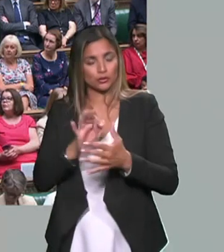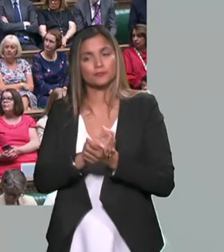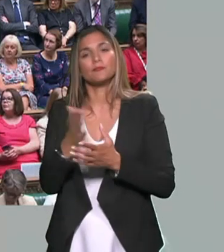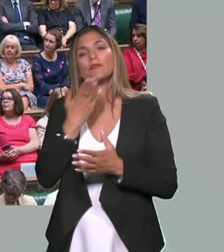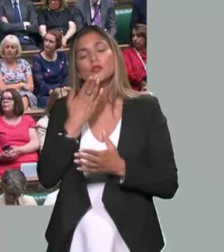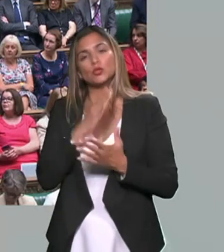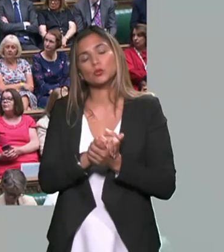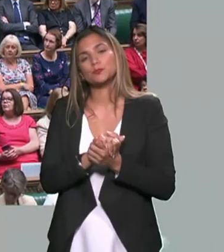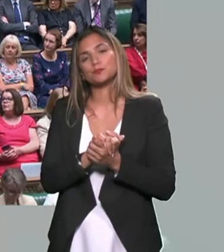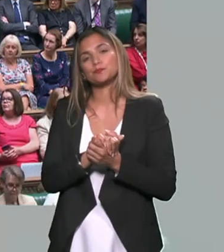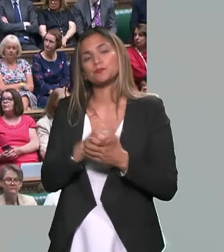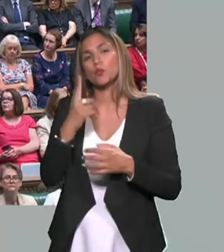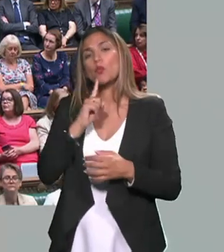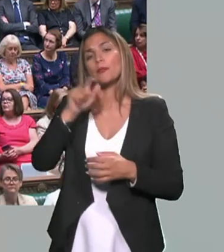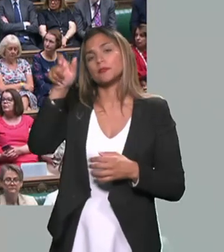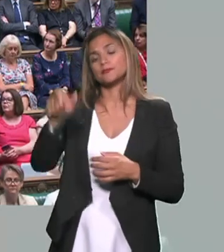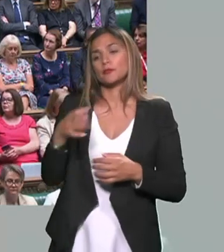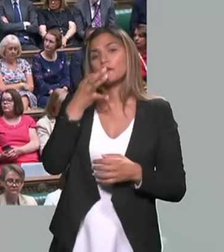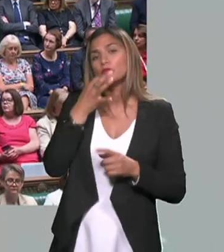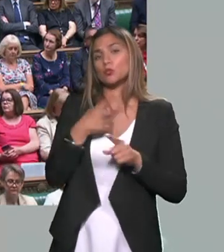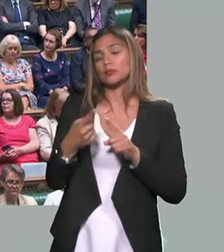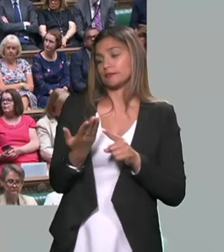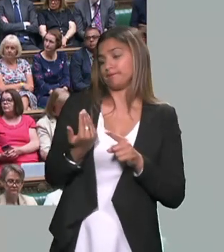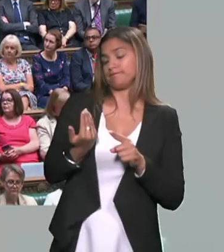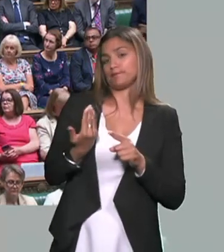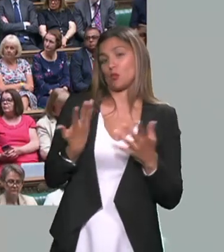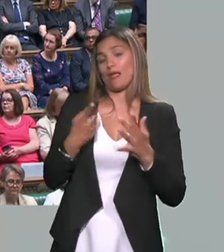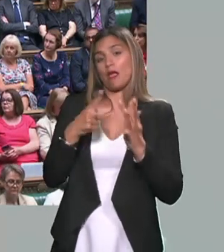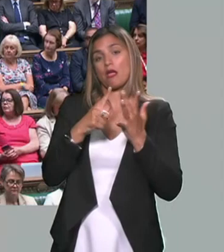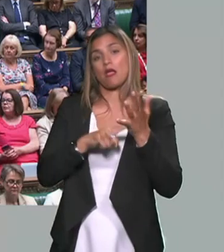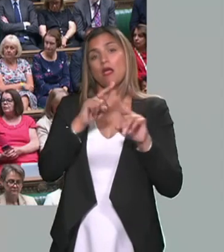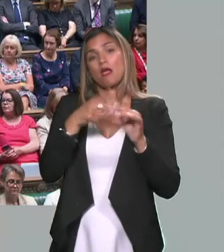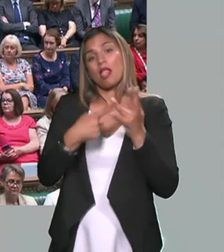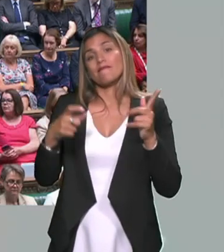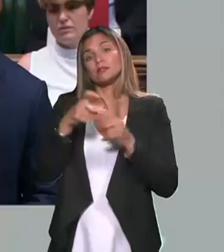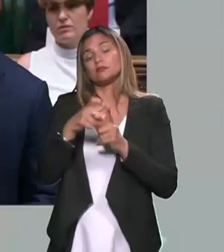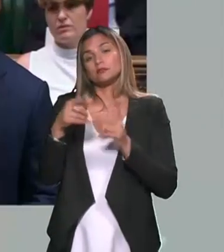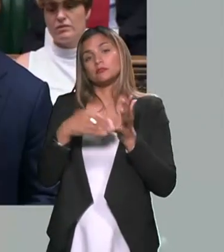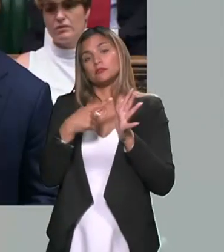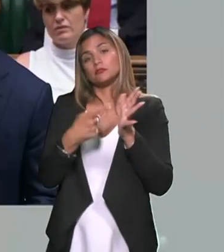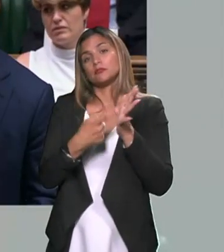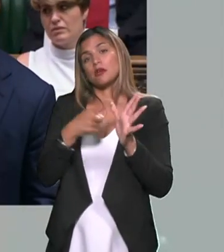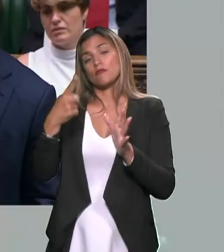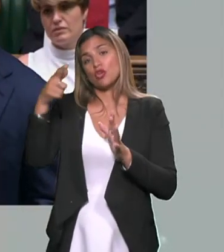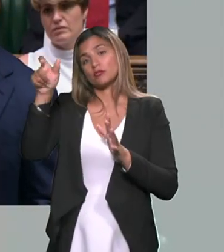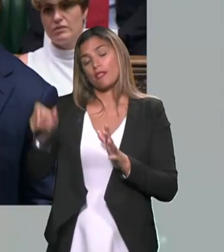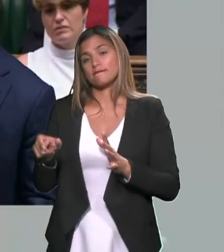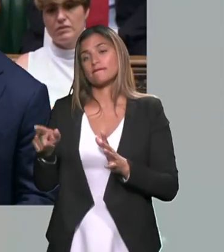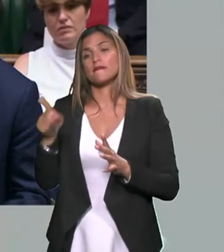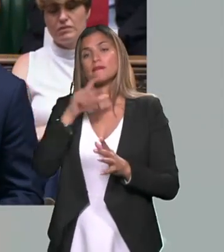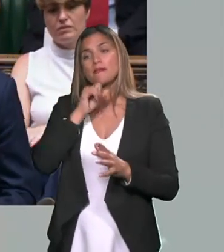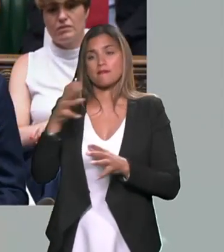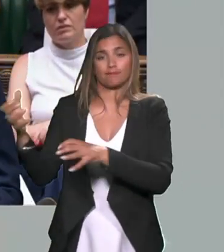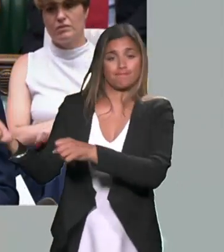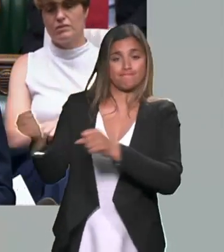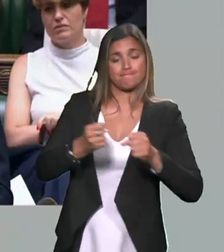was walking home through Ilford. She was dragged off the street and brutally murdered. Zara's family made a touching tribute for her